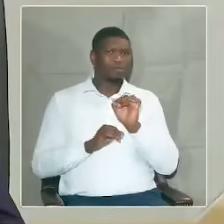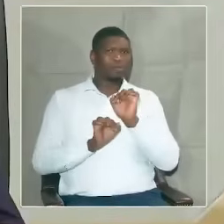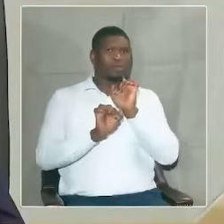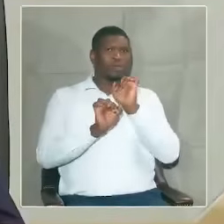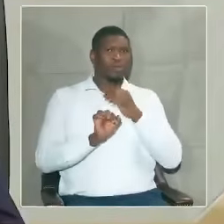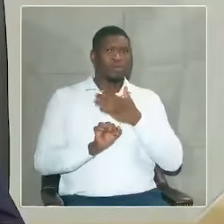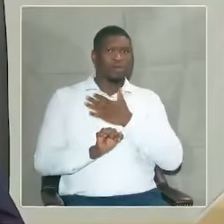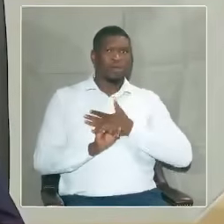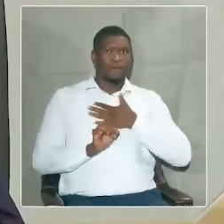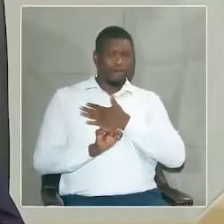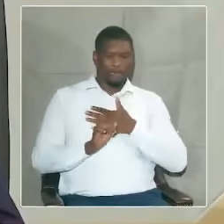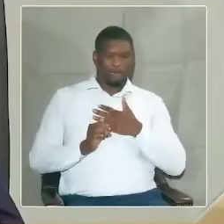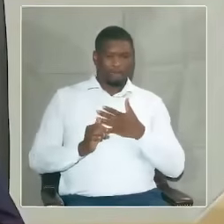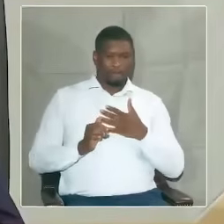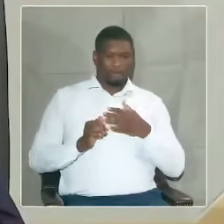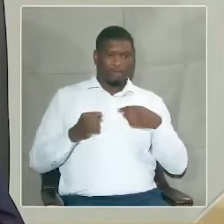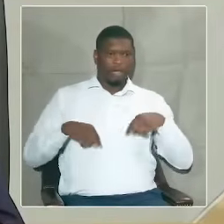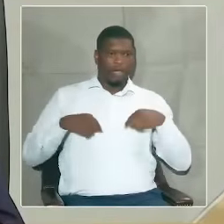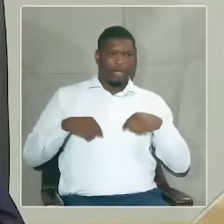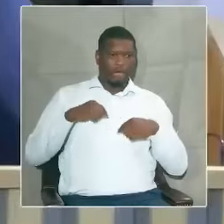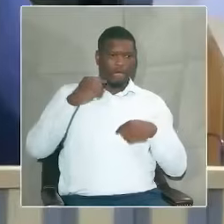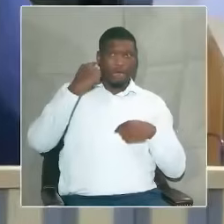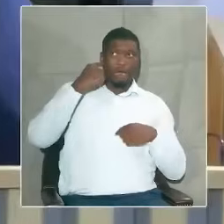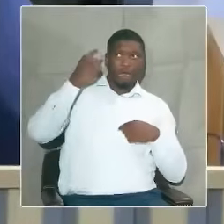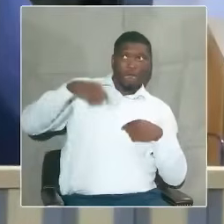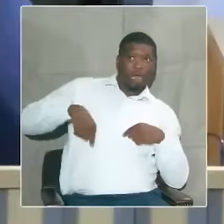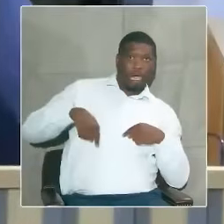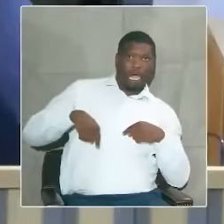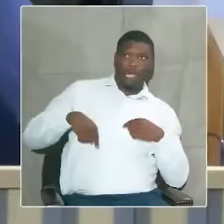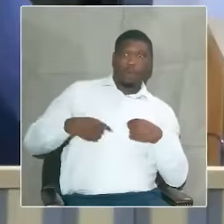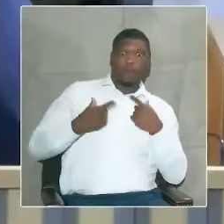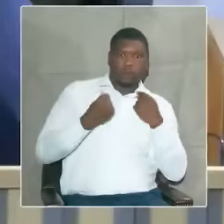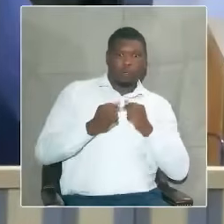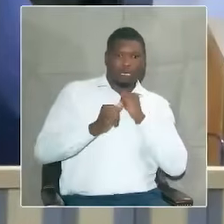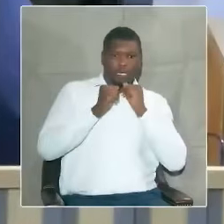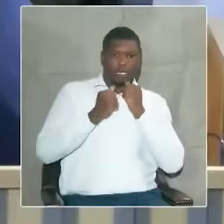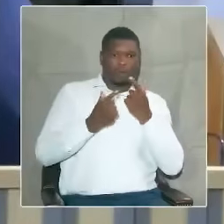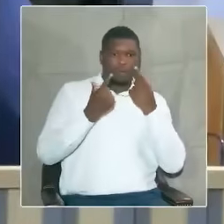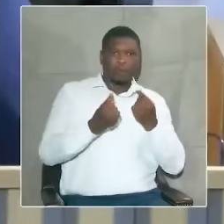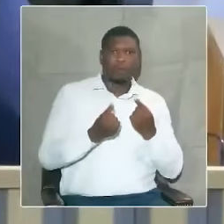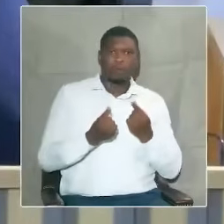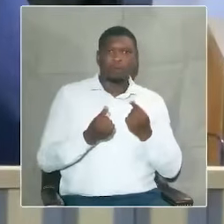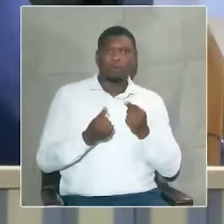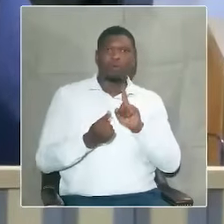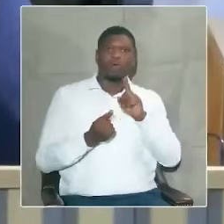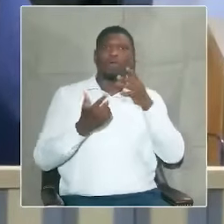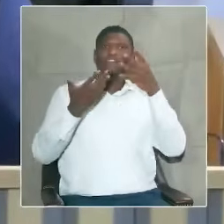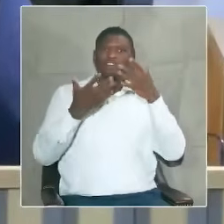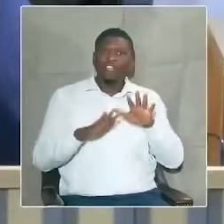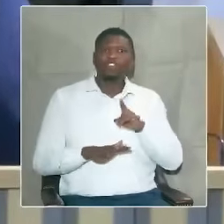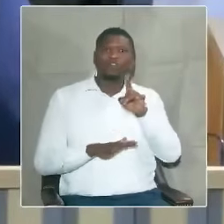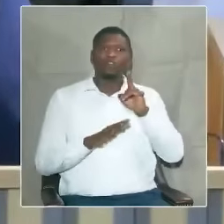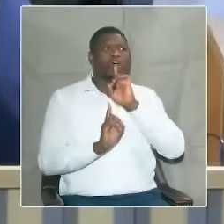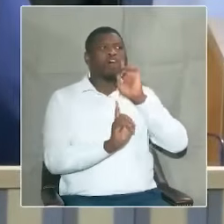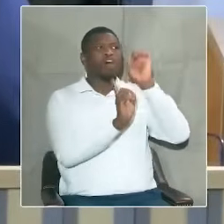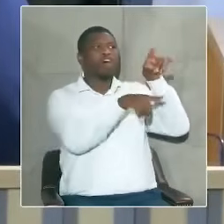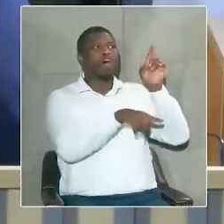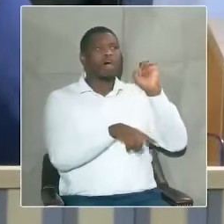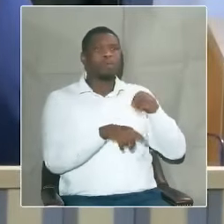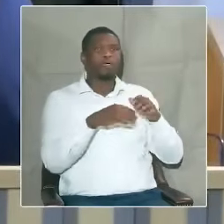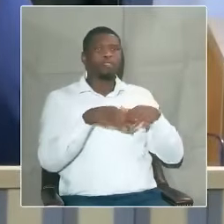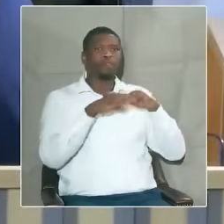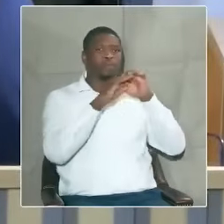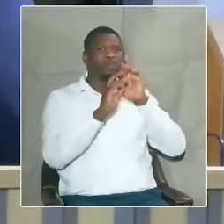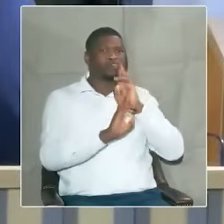feared insubordination if asked to make a progress report, that's how I understand